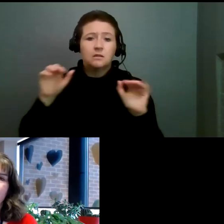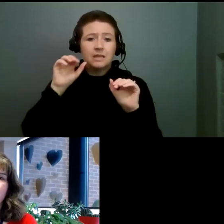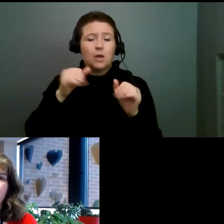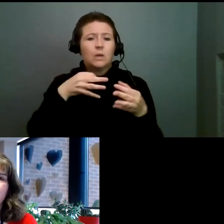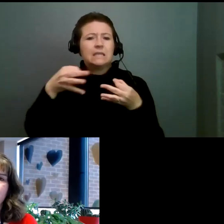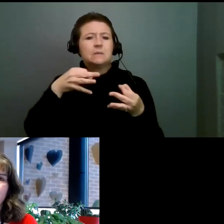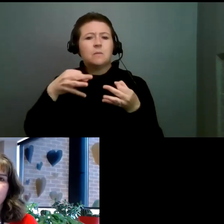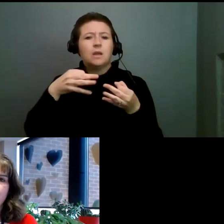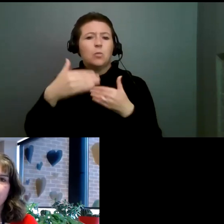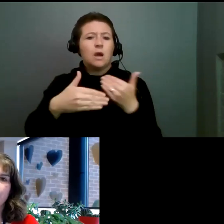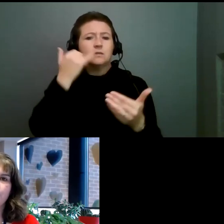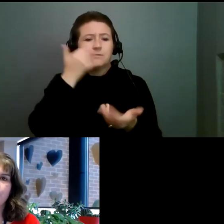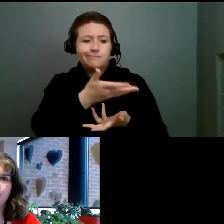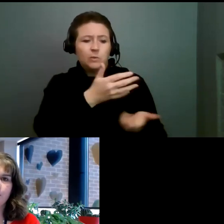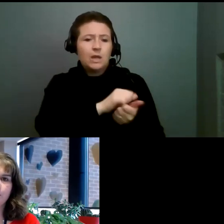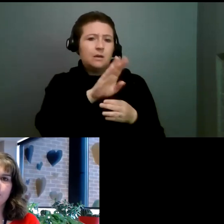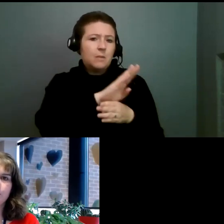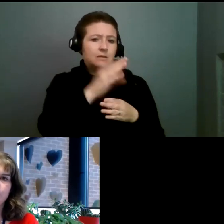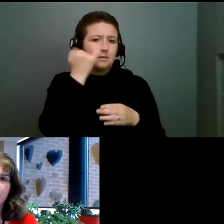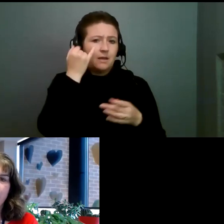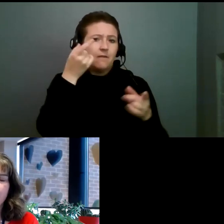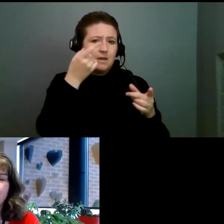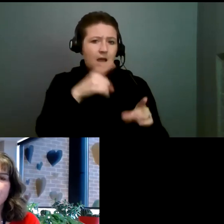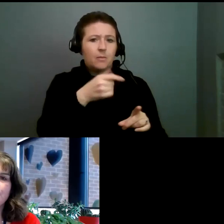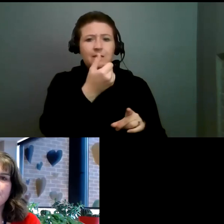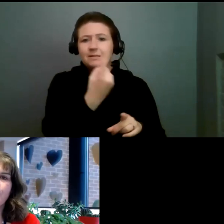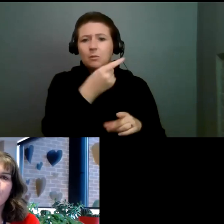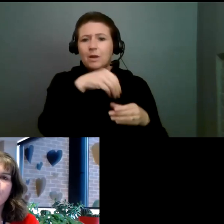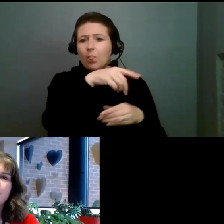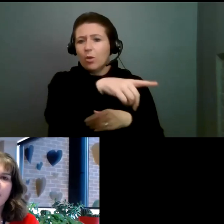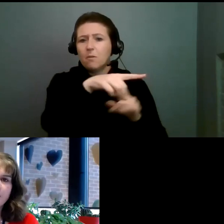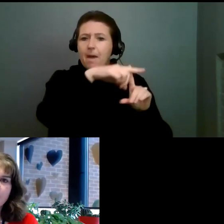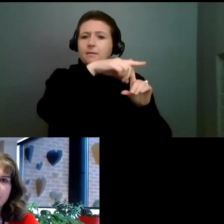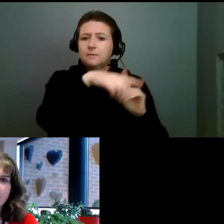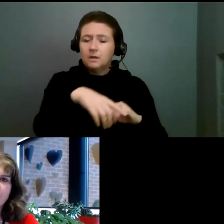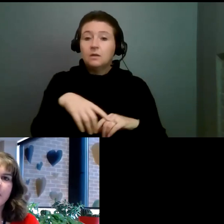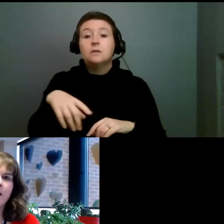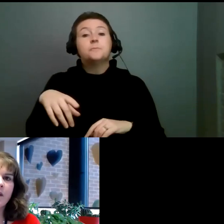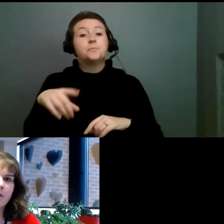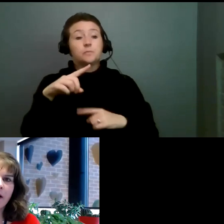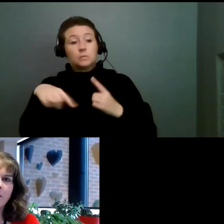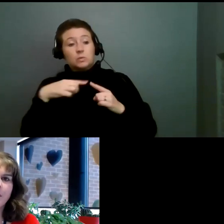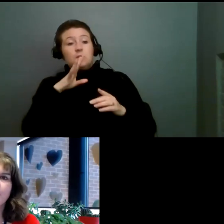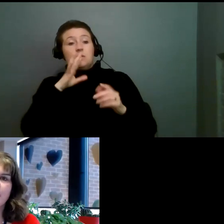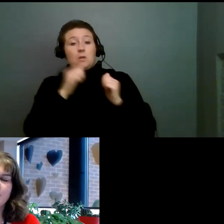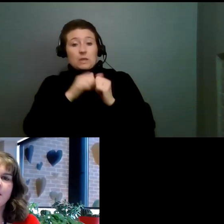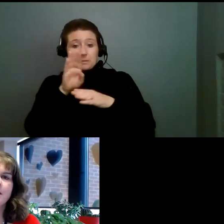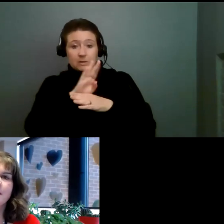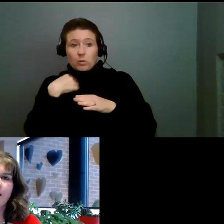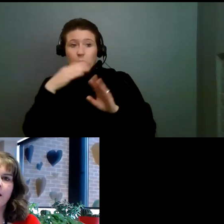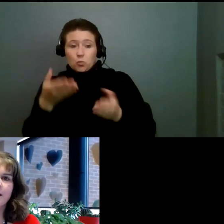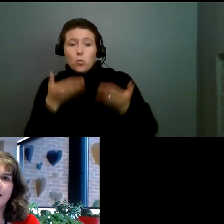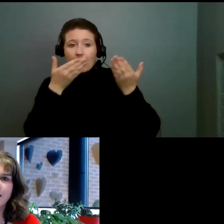process when you're working with a business if they have a positive case? So when we talk to the business, we give them the